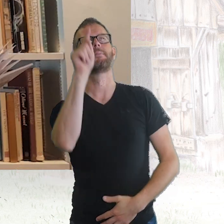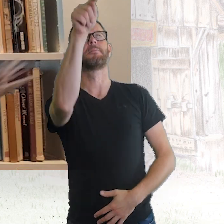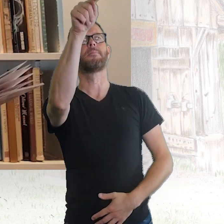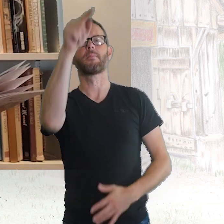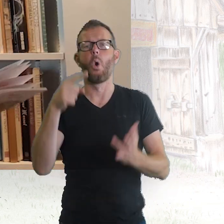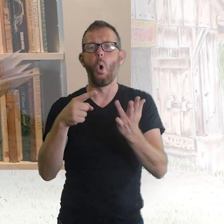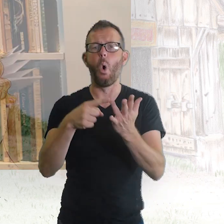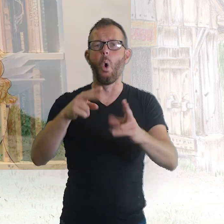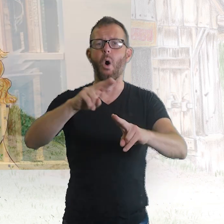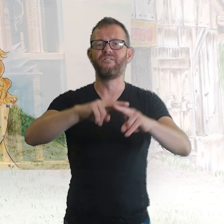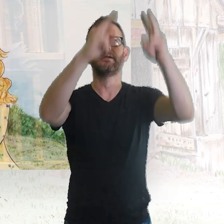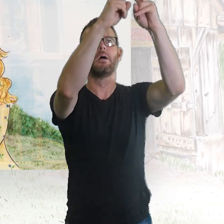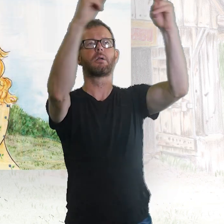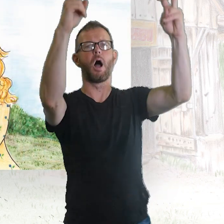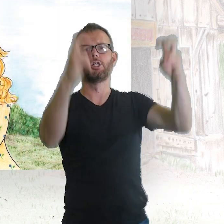Orford Castle.